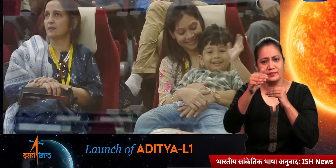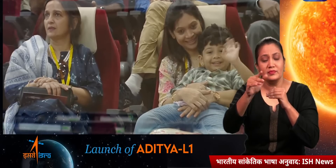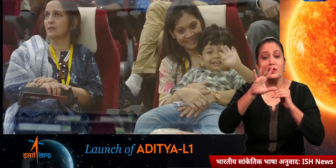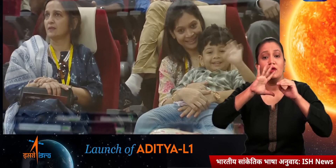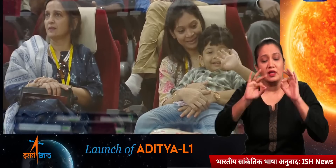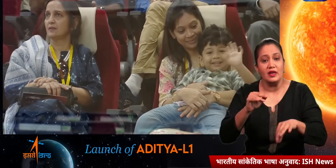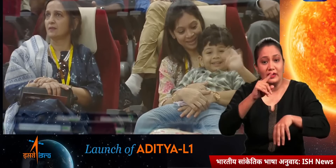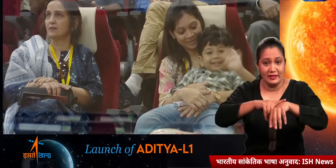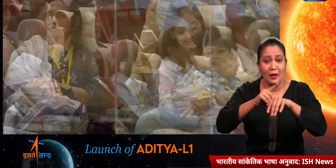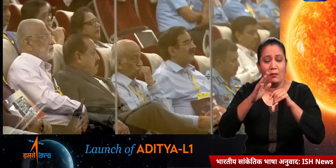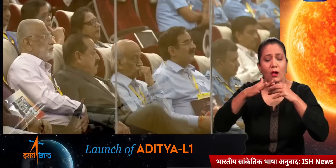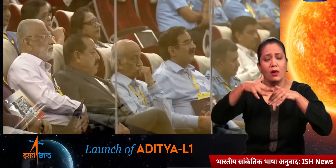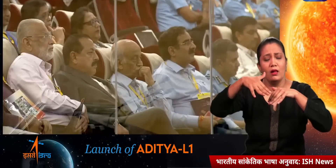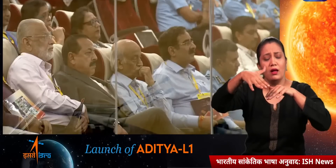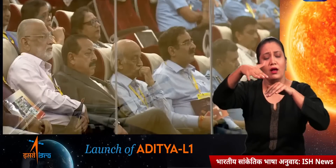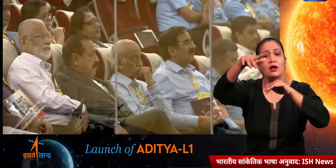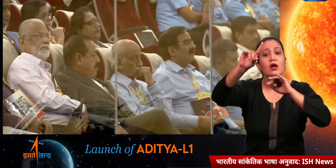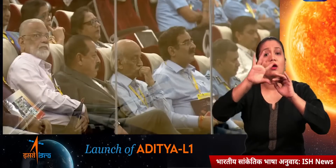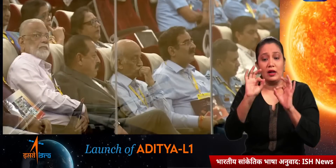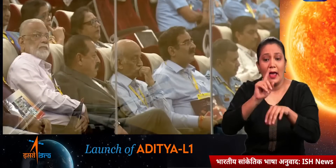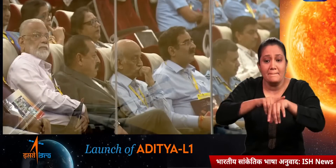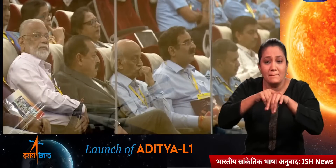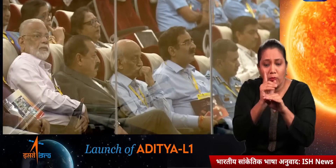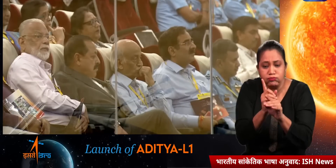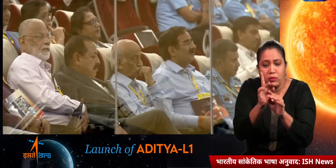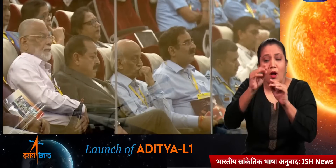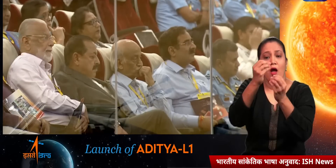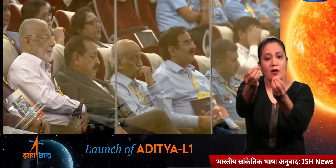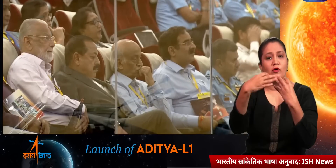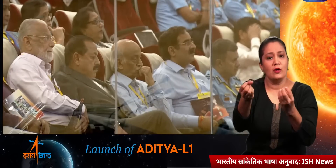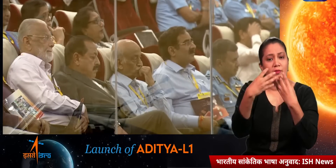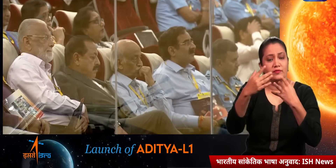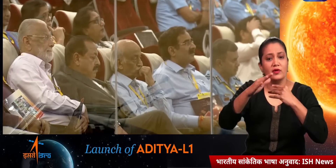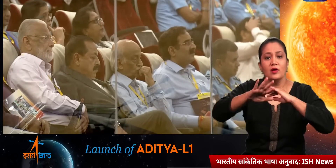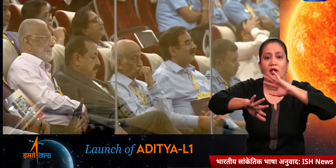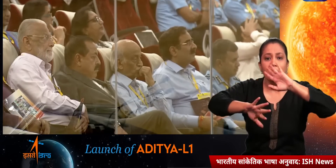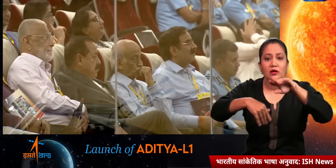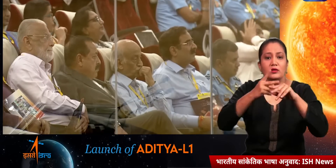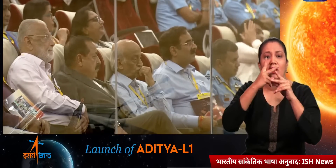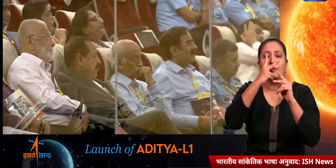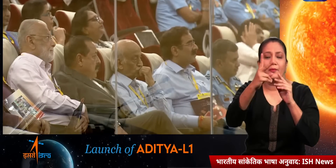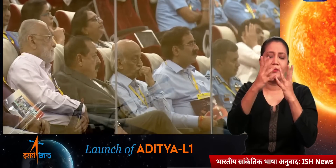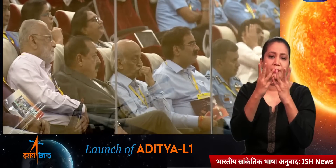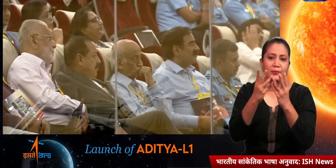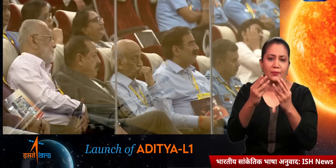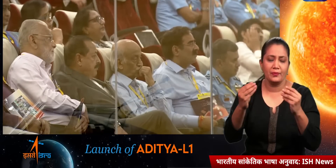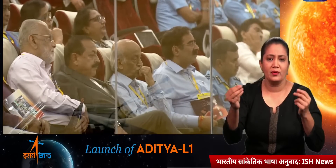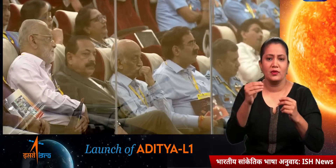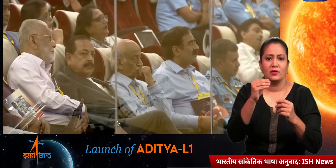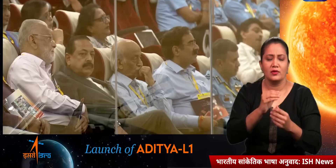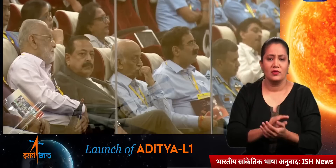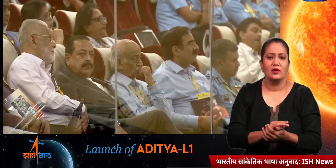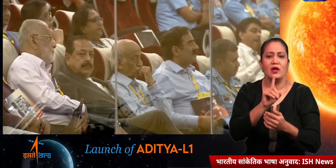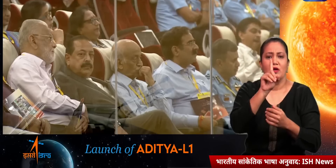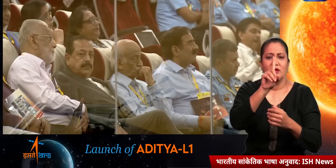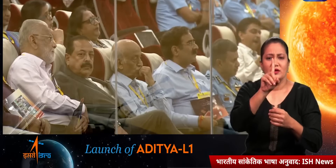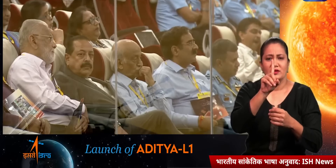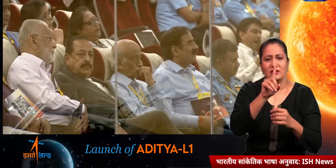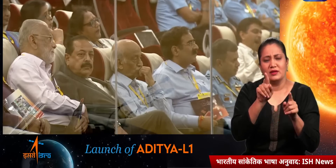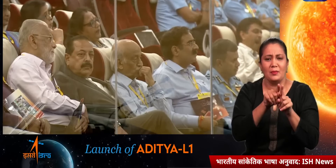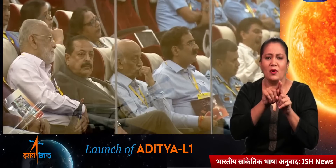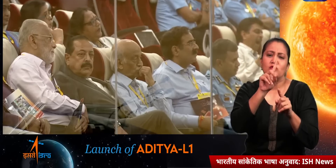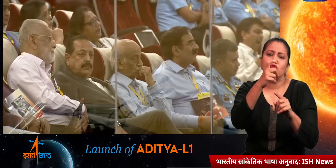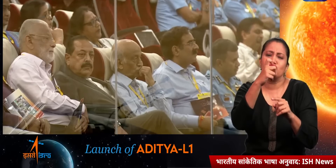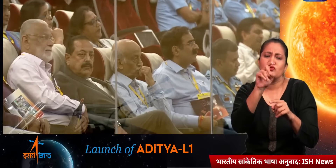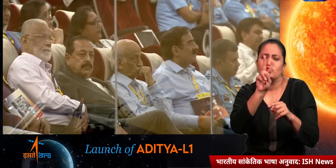real-time performance data of the flight. But thereafter there is no visibility period of around 1600 seconds or 27